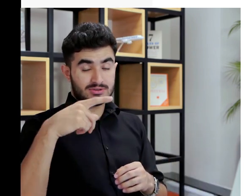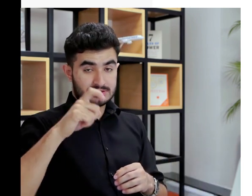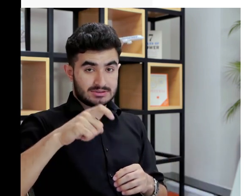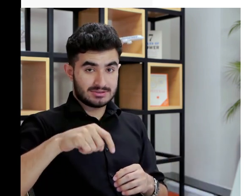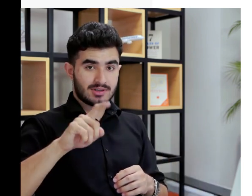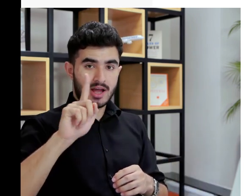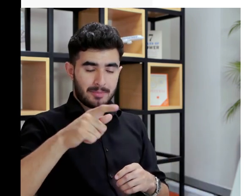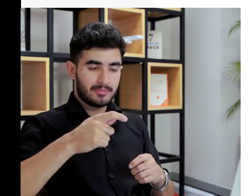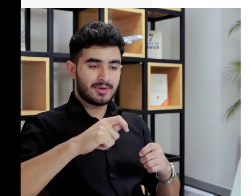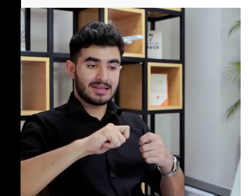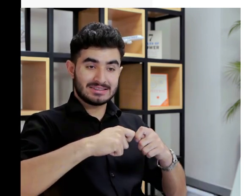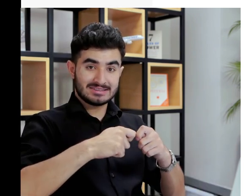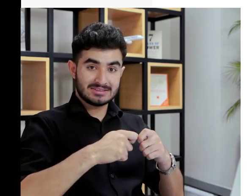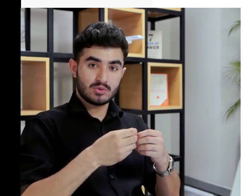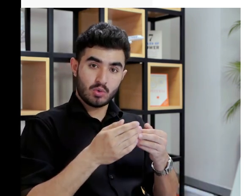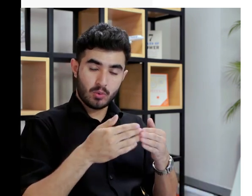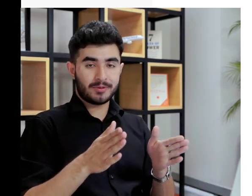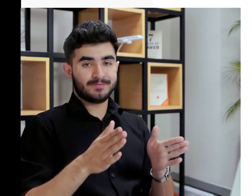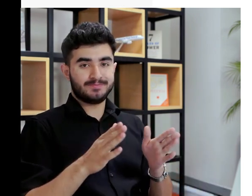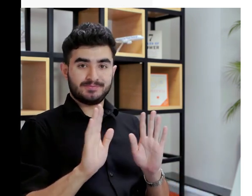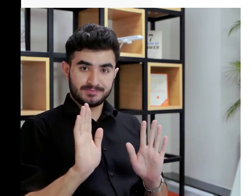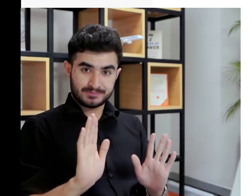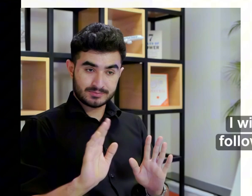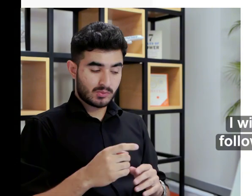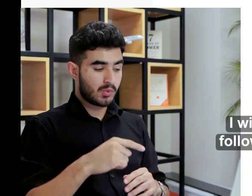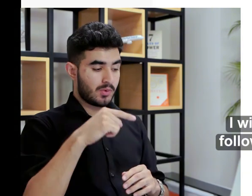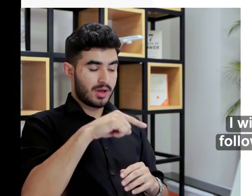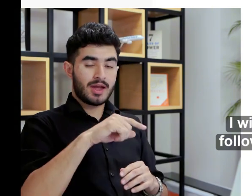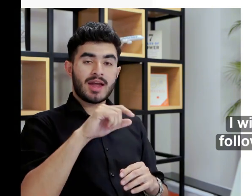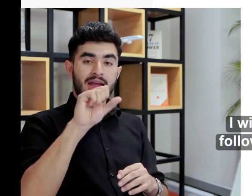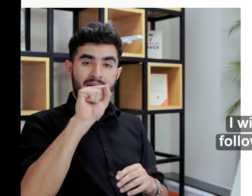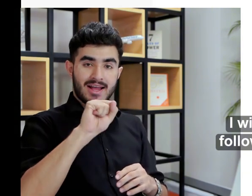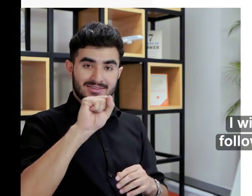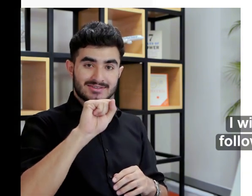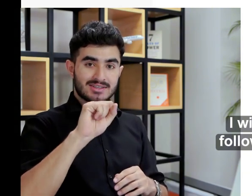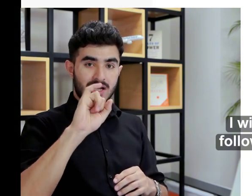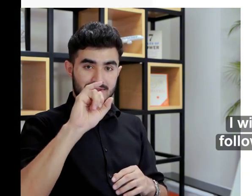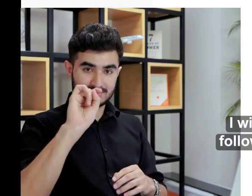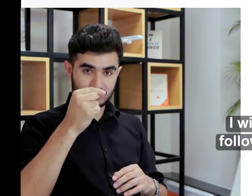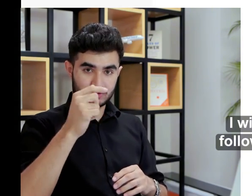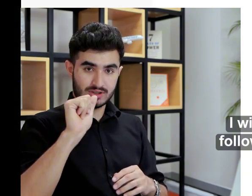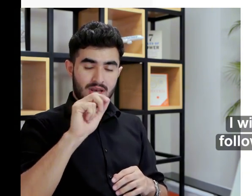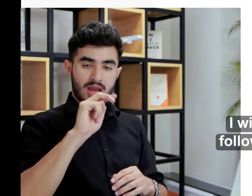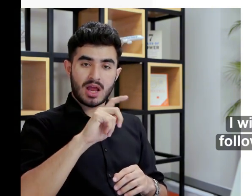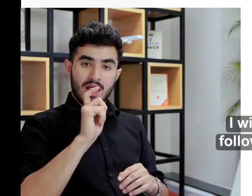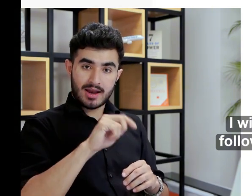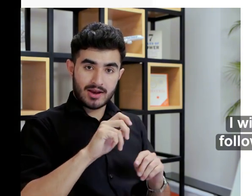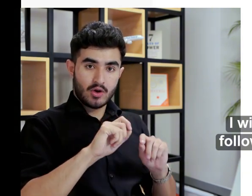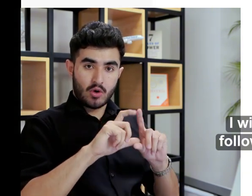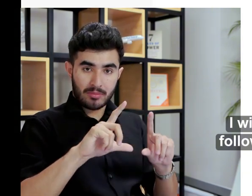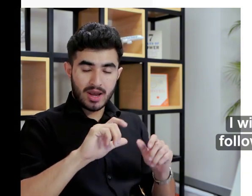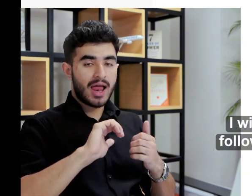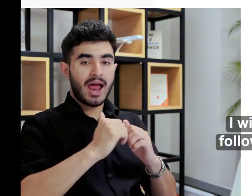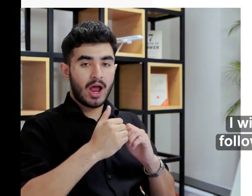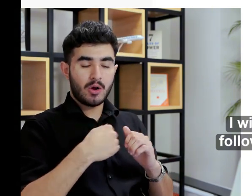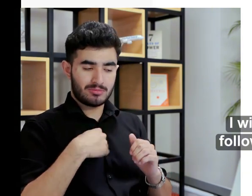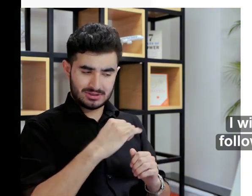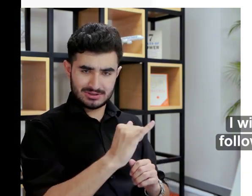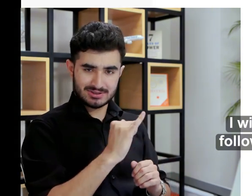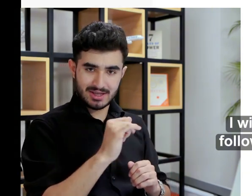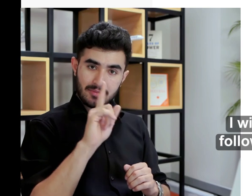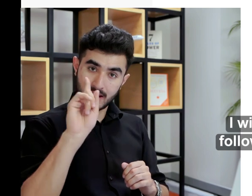First, you need to create an account with ChatGPT. I will show you the sign-up process. You can follow up with me and create your own